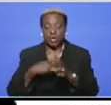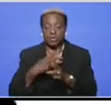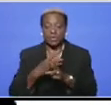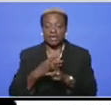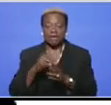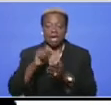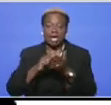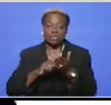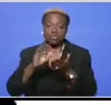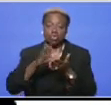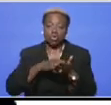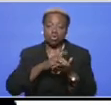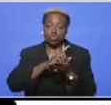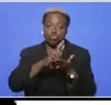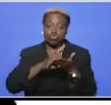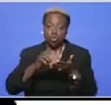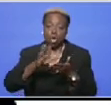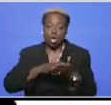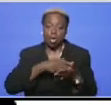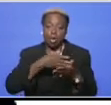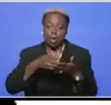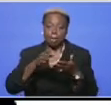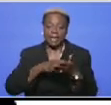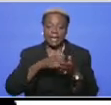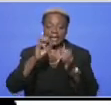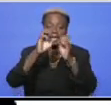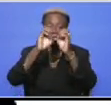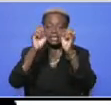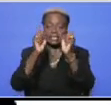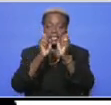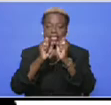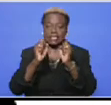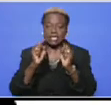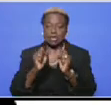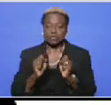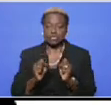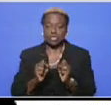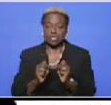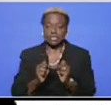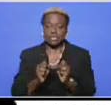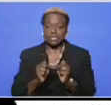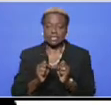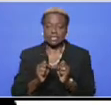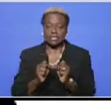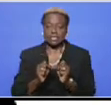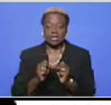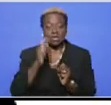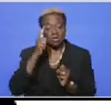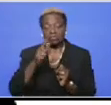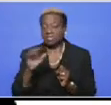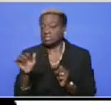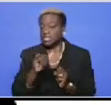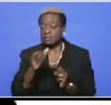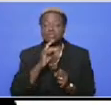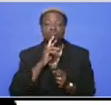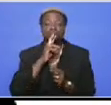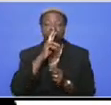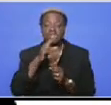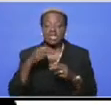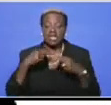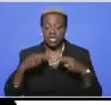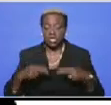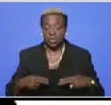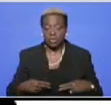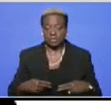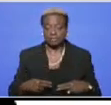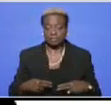paint. There are hyper-realist sculptors, and their sculptures look like real humans. So it's a